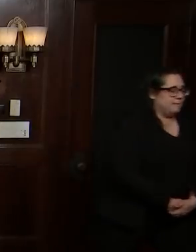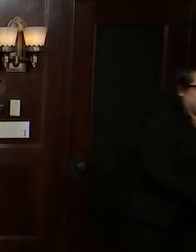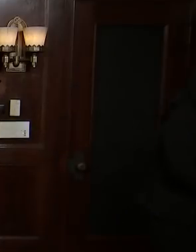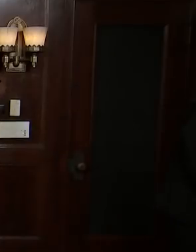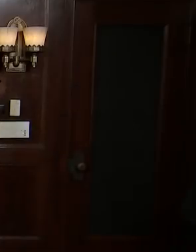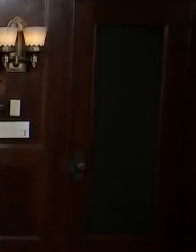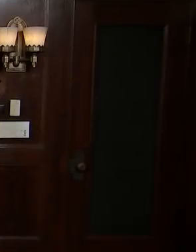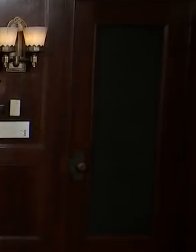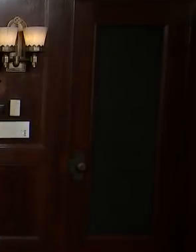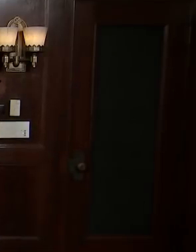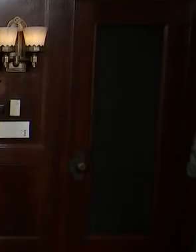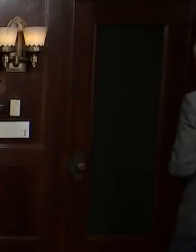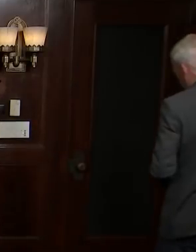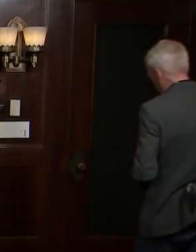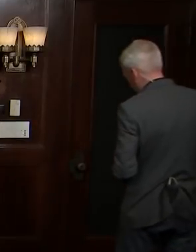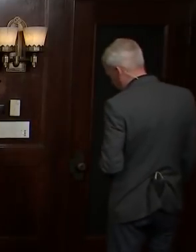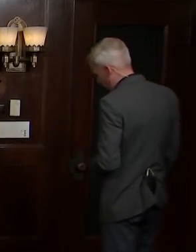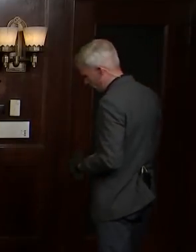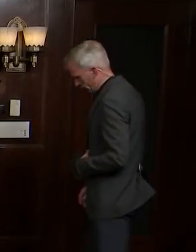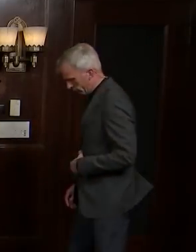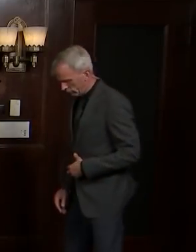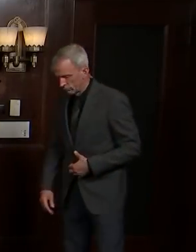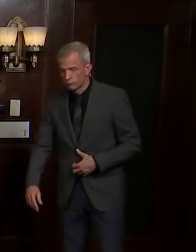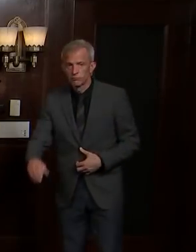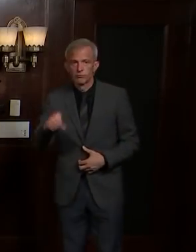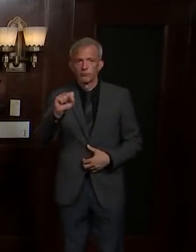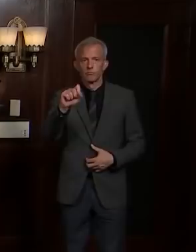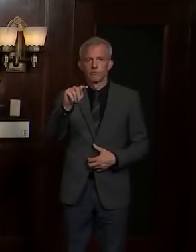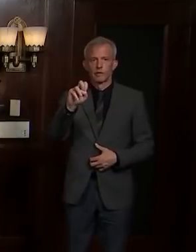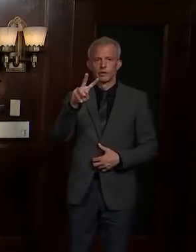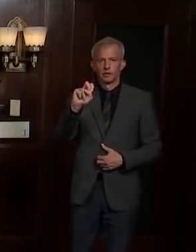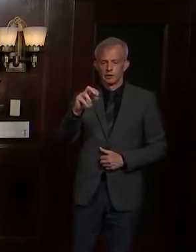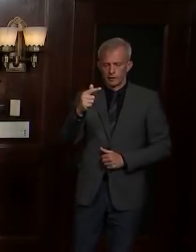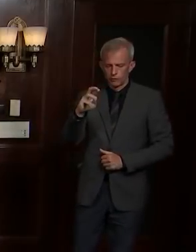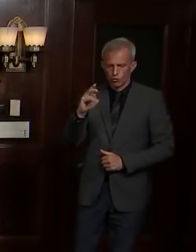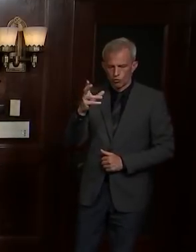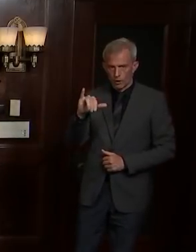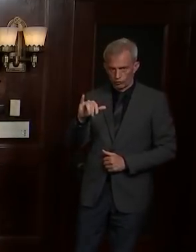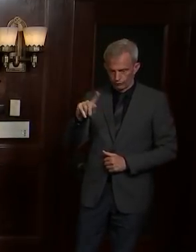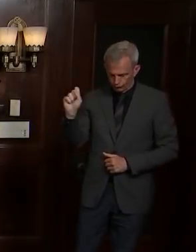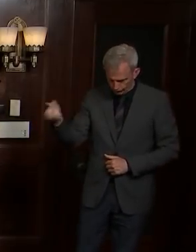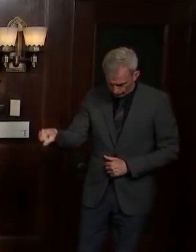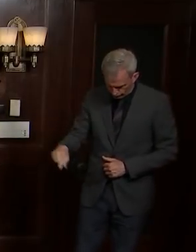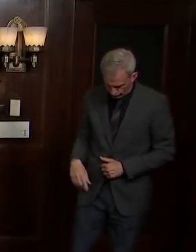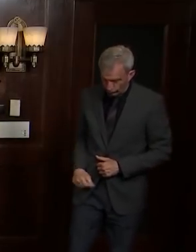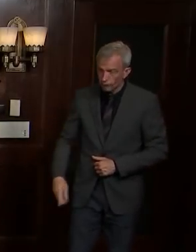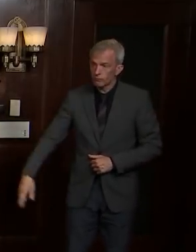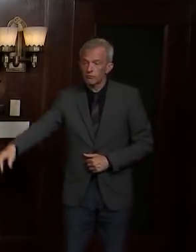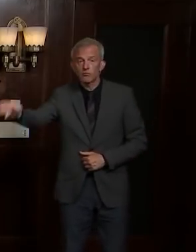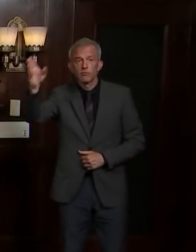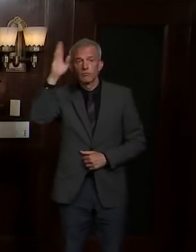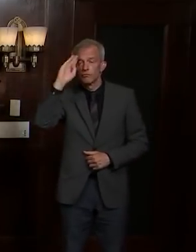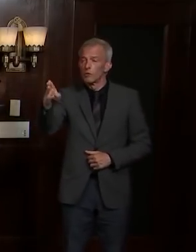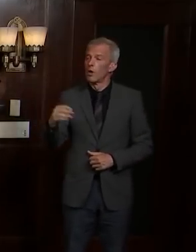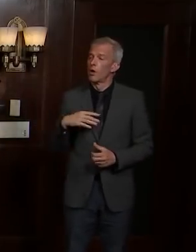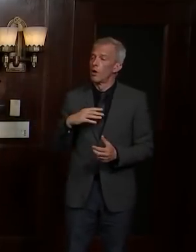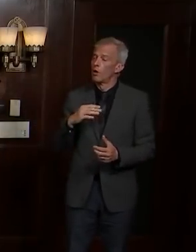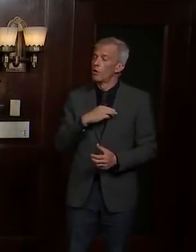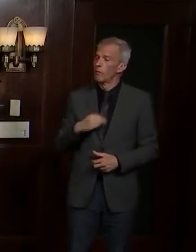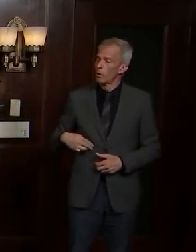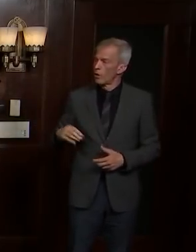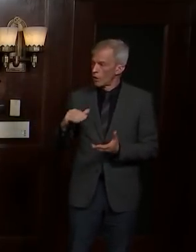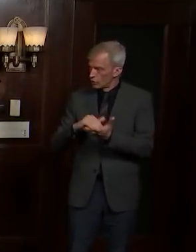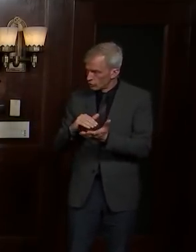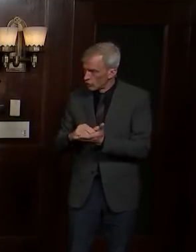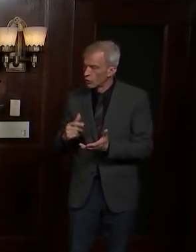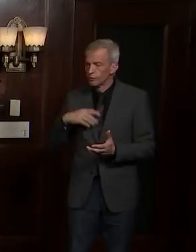Our next question comes from the line of Steve Gregory. Please go ahead. Hi, Steve. Hi, Mr. Mayor and Dr. Ferrer. I know it's been a long day for